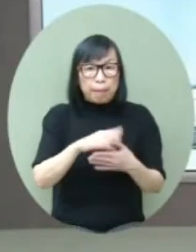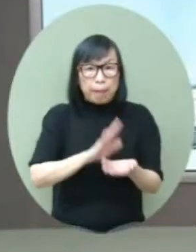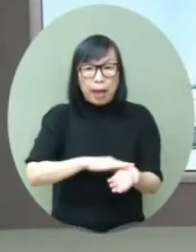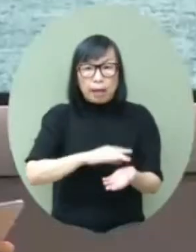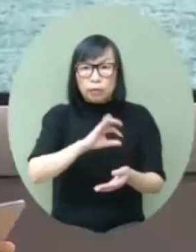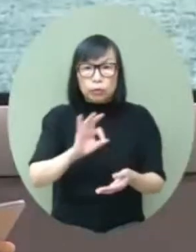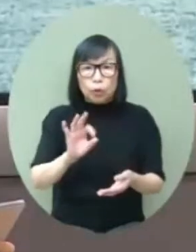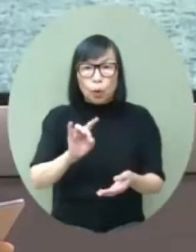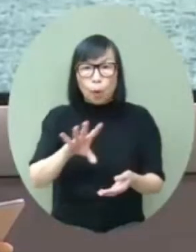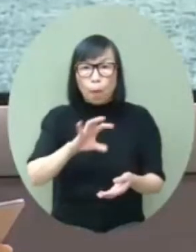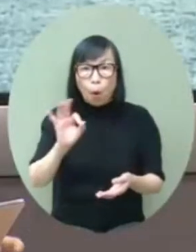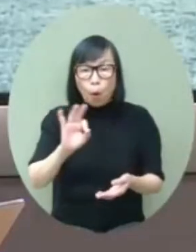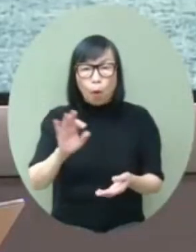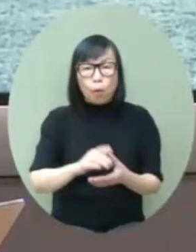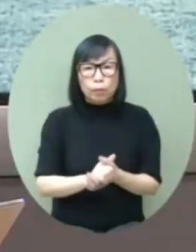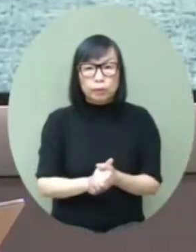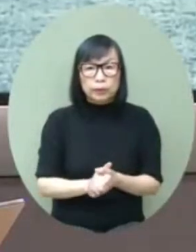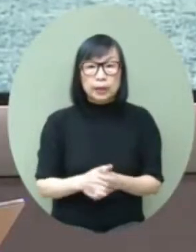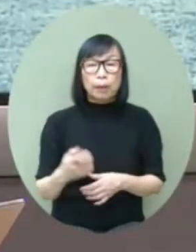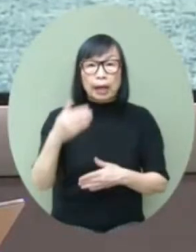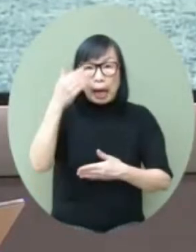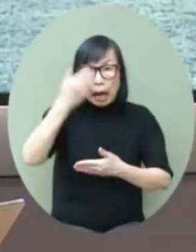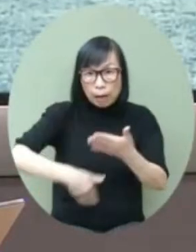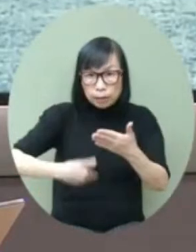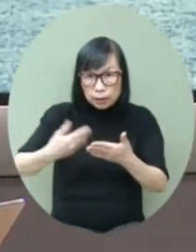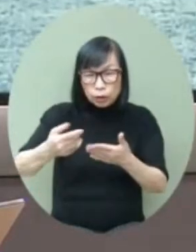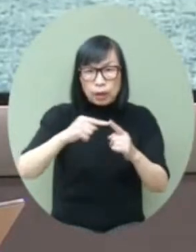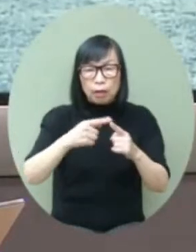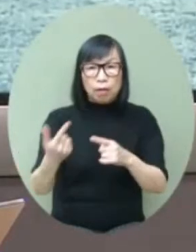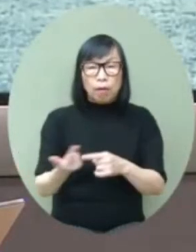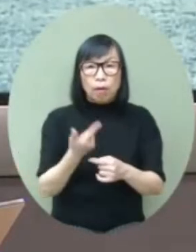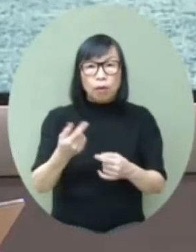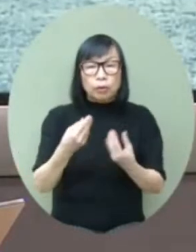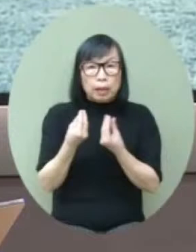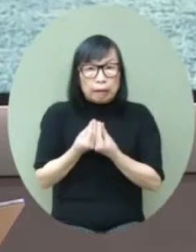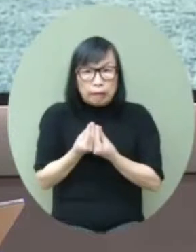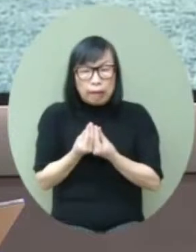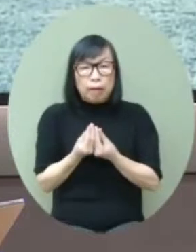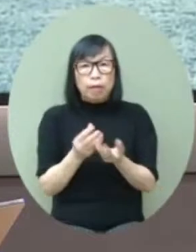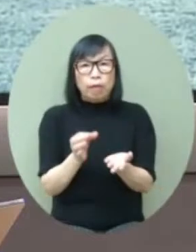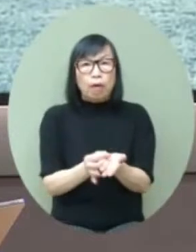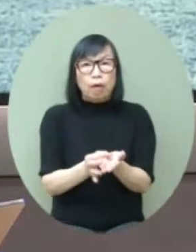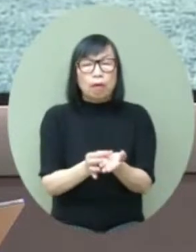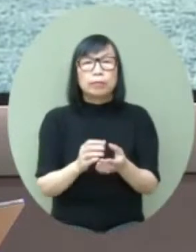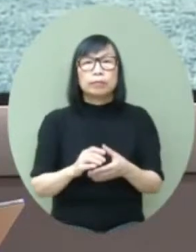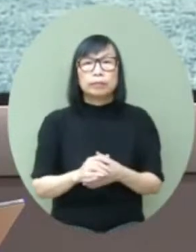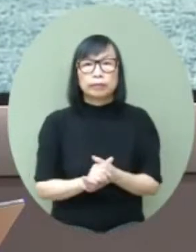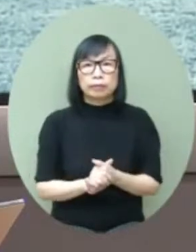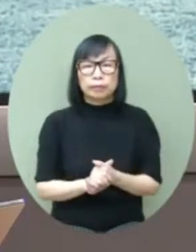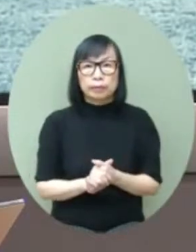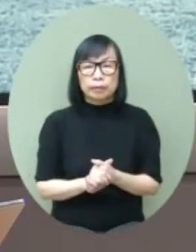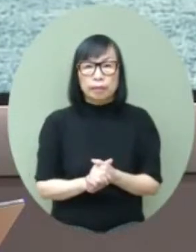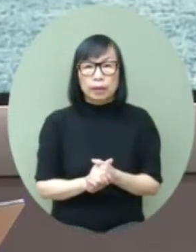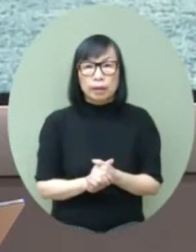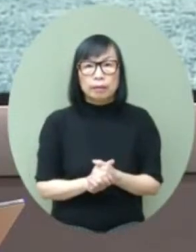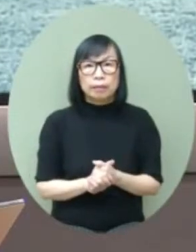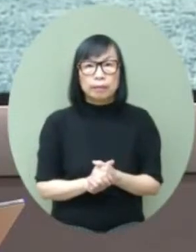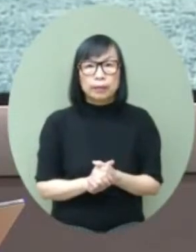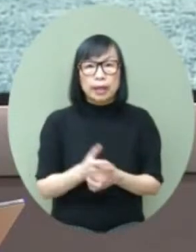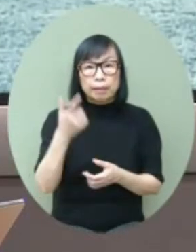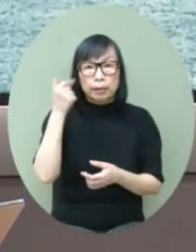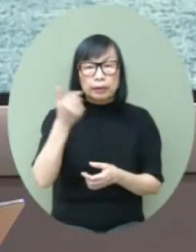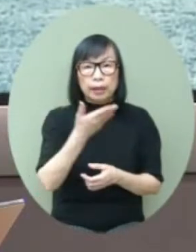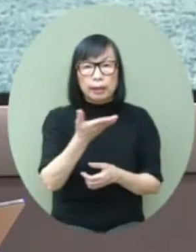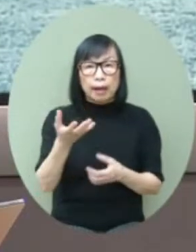test comes through negative, please do not underestimate that, and still do not go mixing with other people and